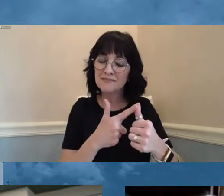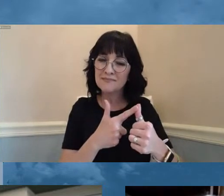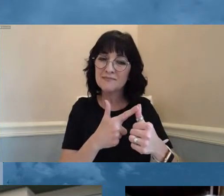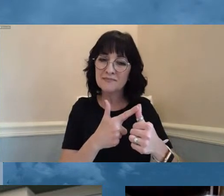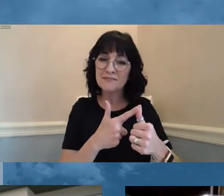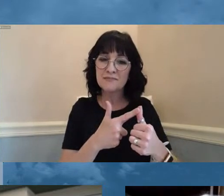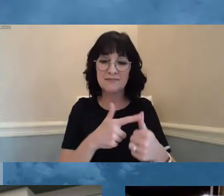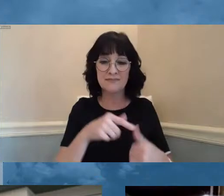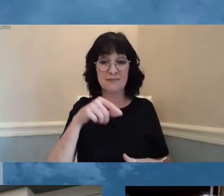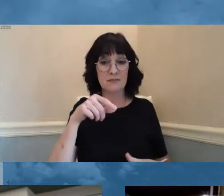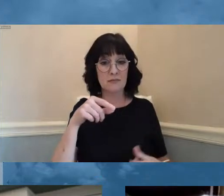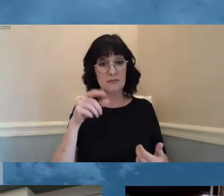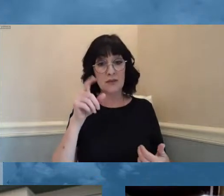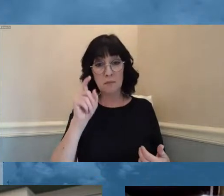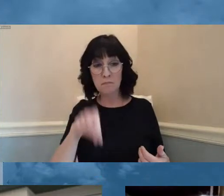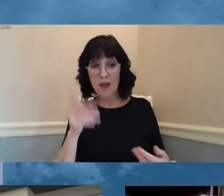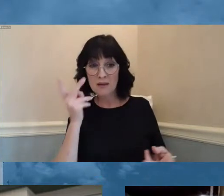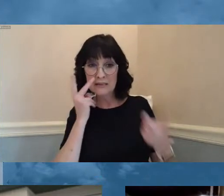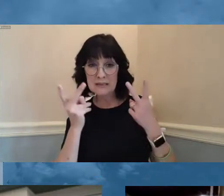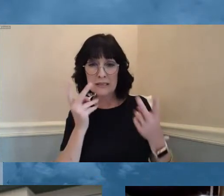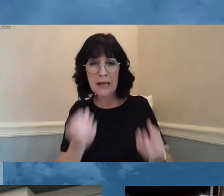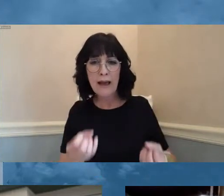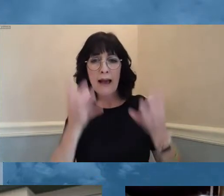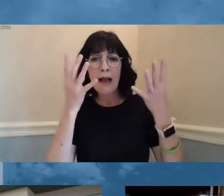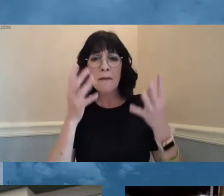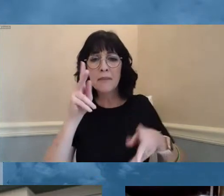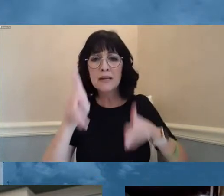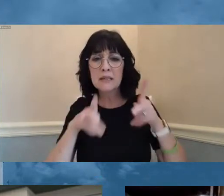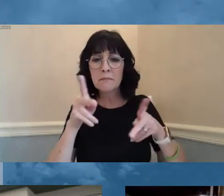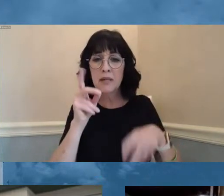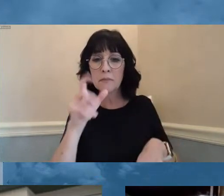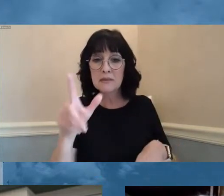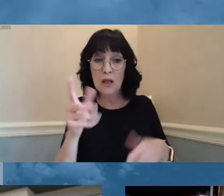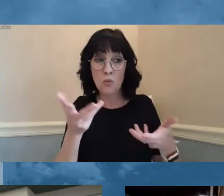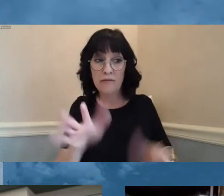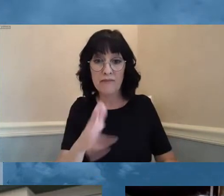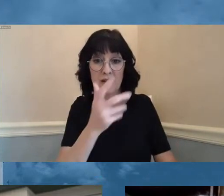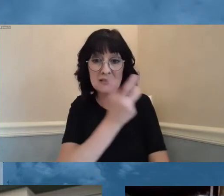Delawareans vaccinated. But let's be clear, indoor